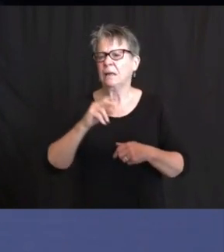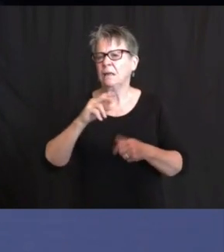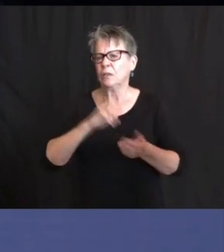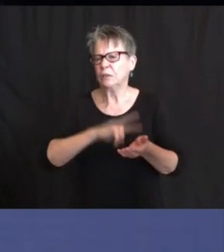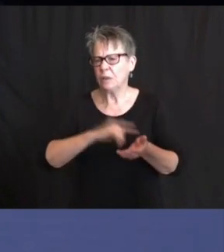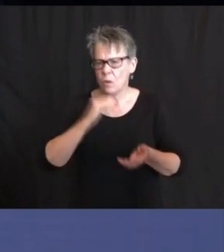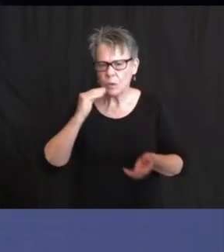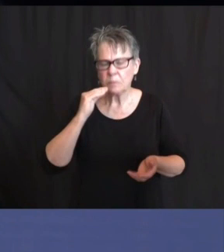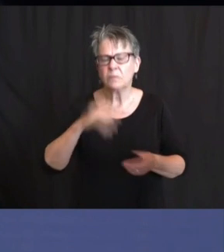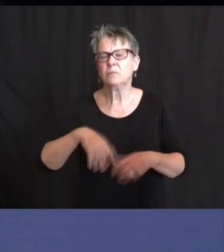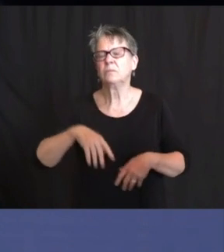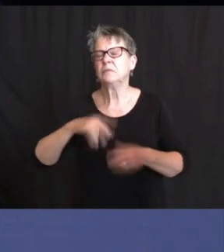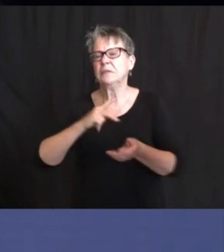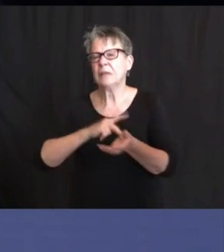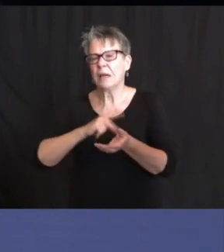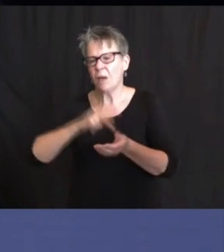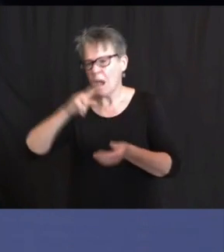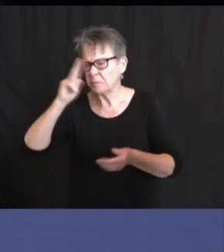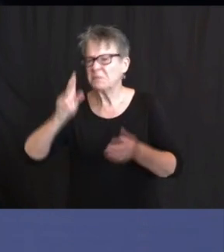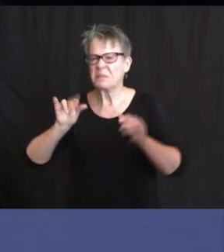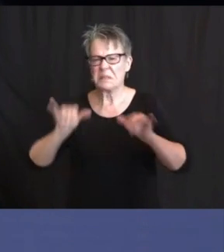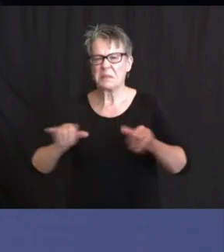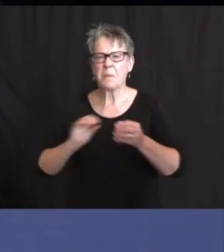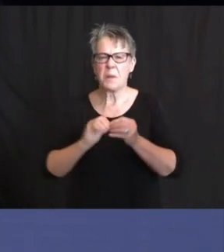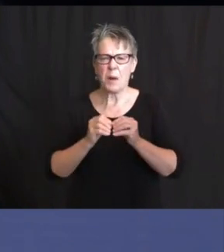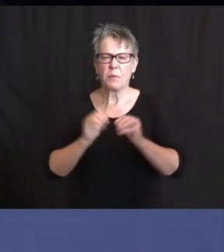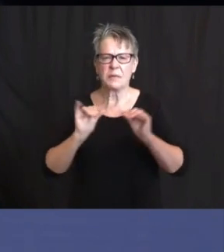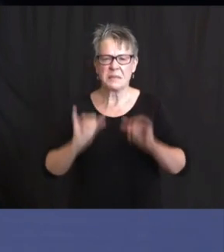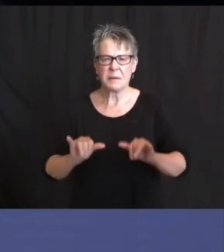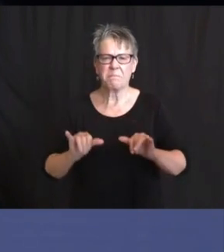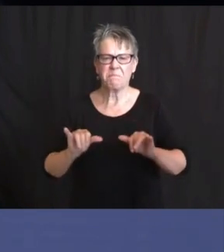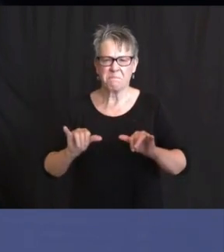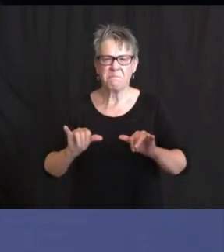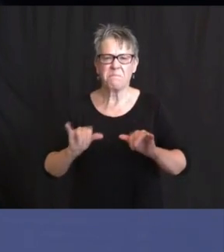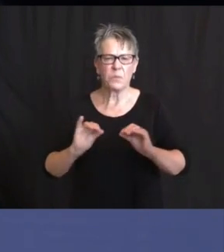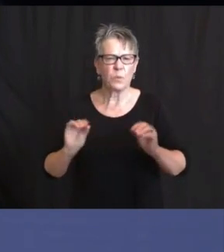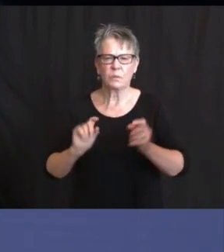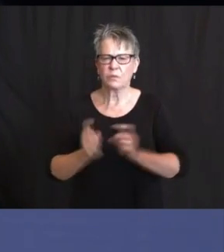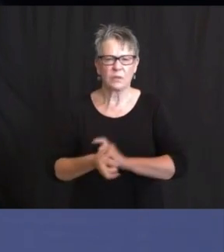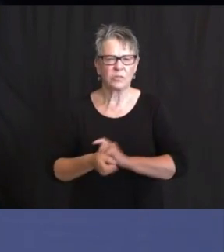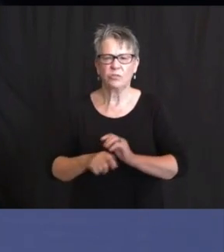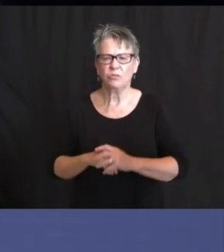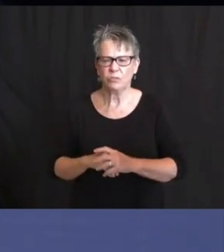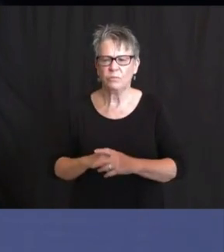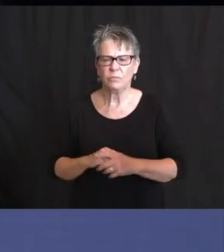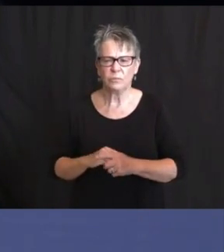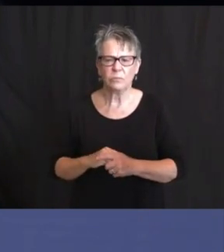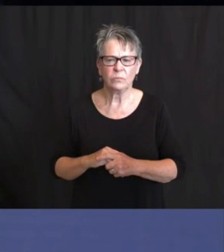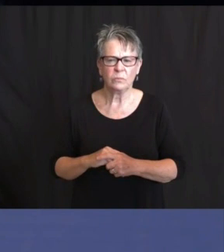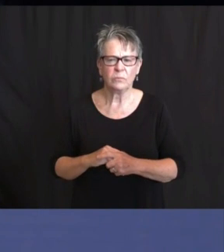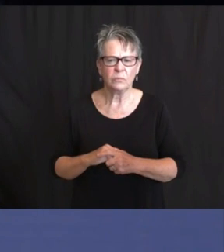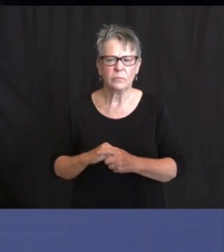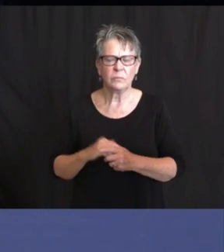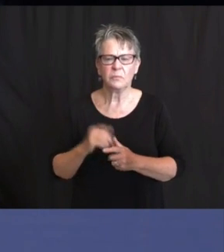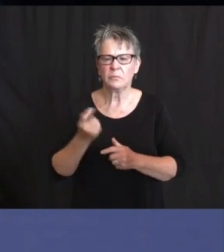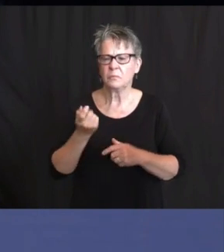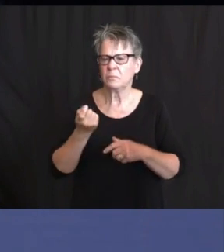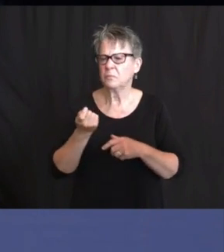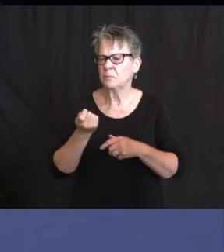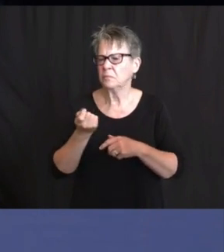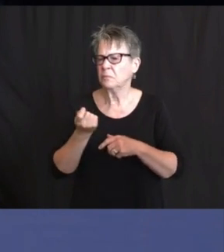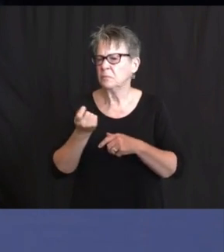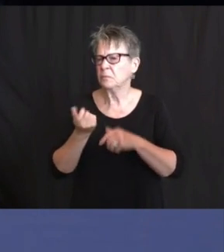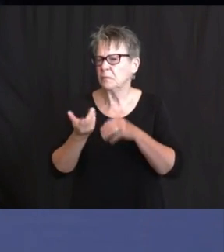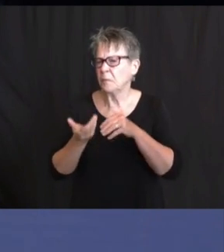uptick to 3.5%. The northern part of the state is 2.18%, the central is 4.1%,